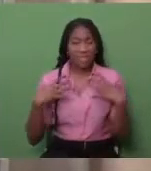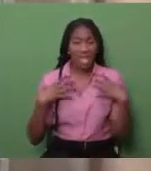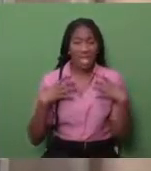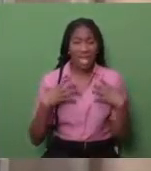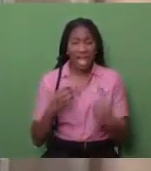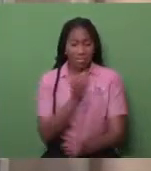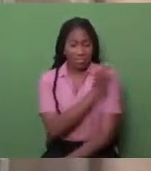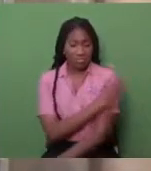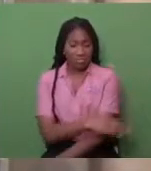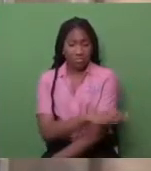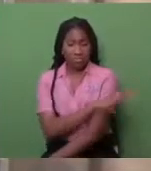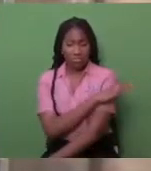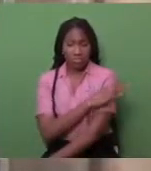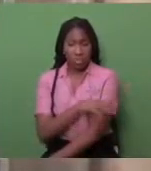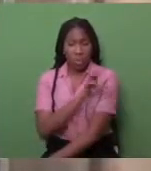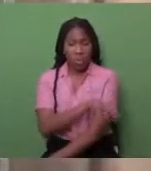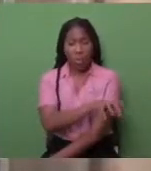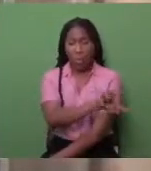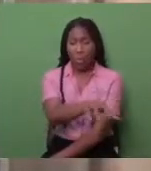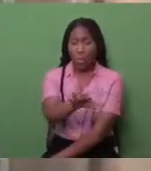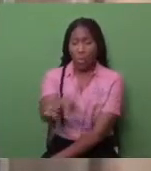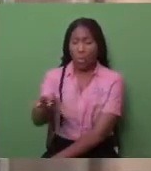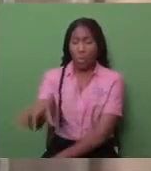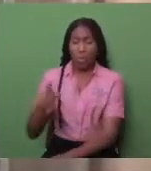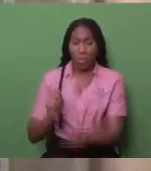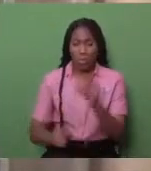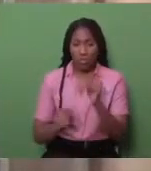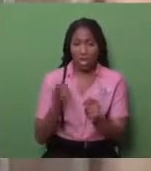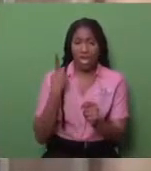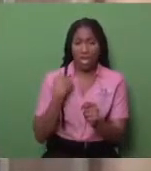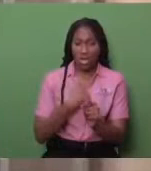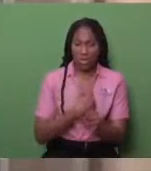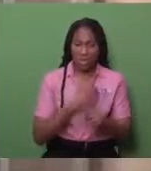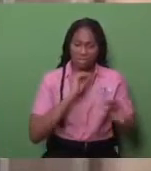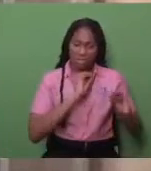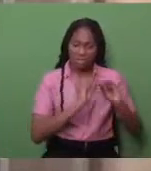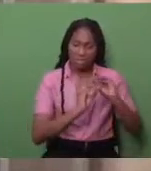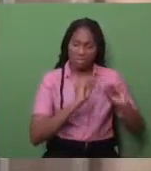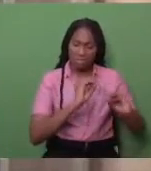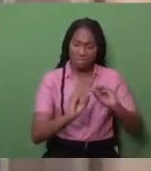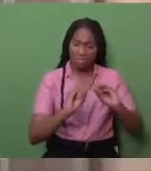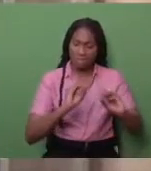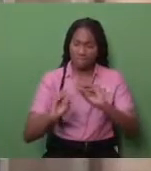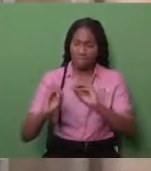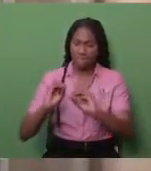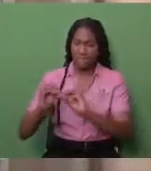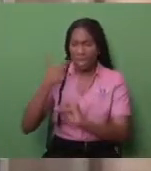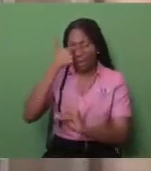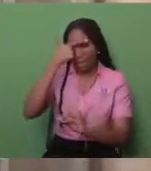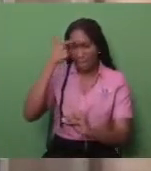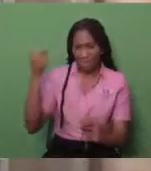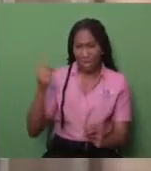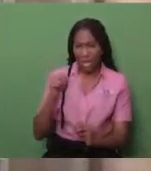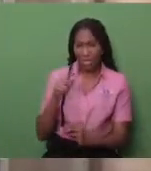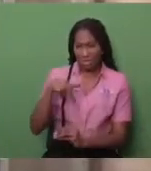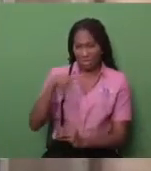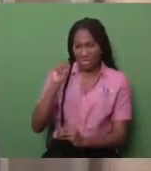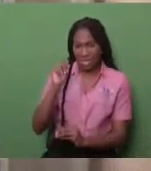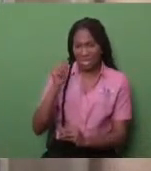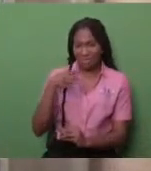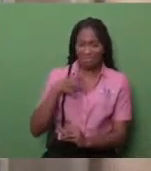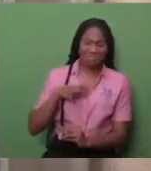and upgraded. Because of their bad mind, it seems, towards the population, they failed to utilize all